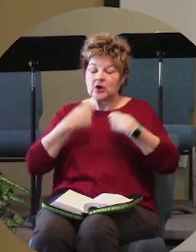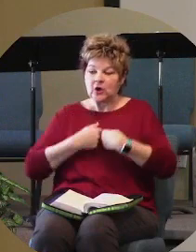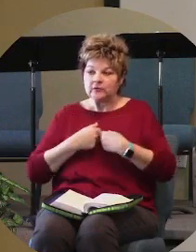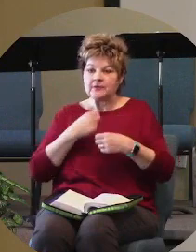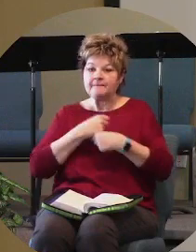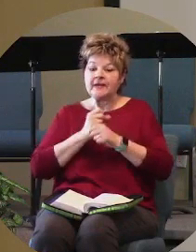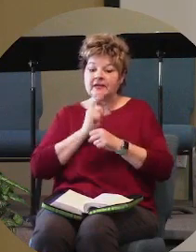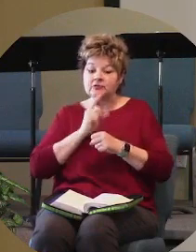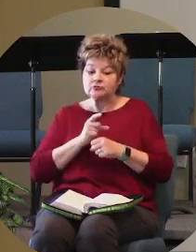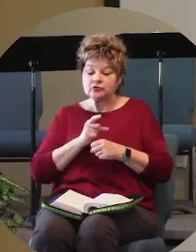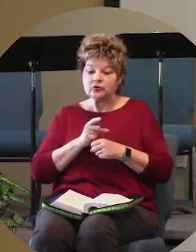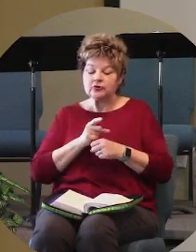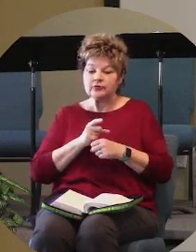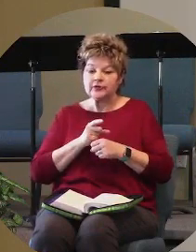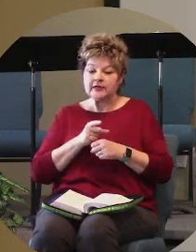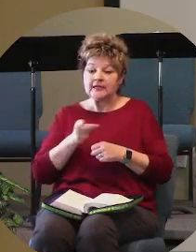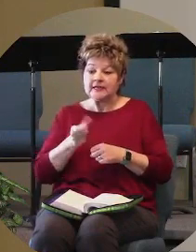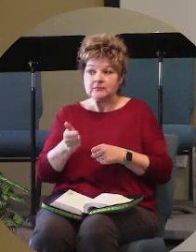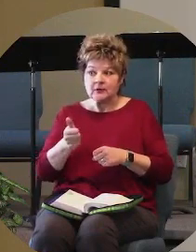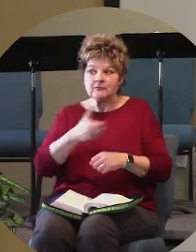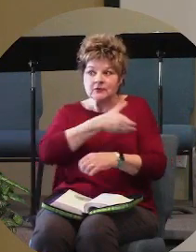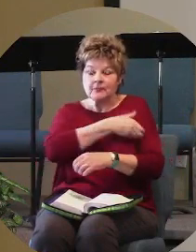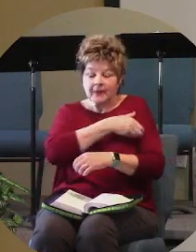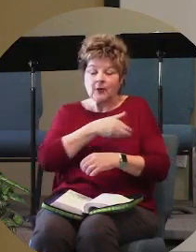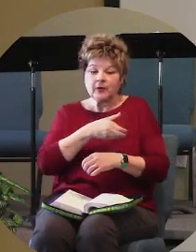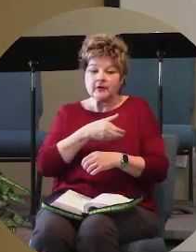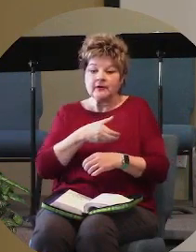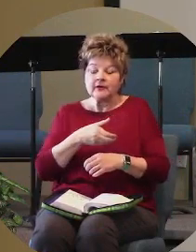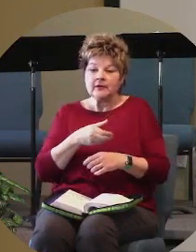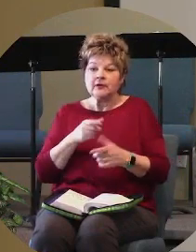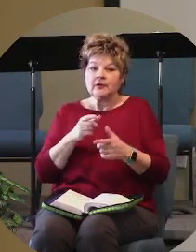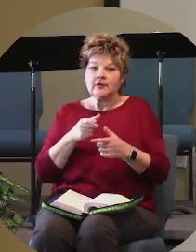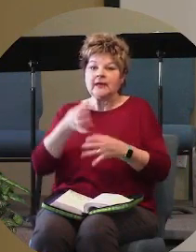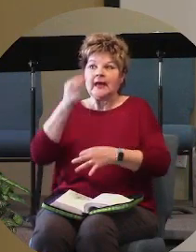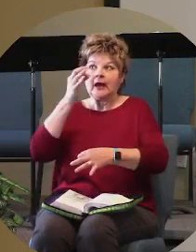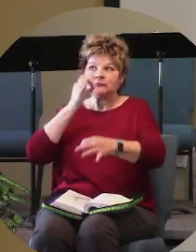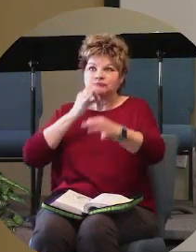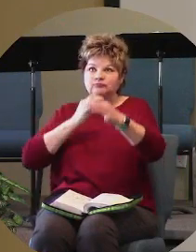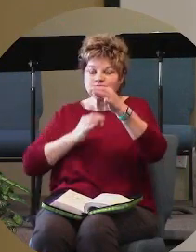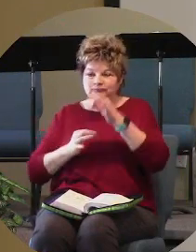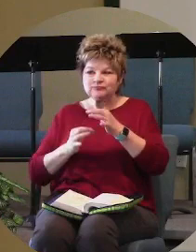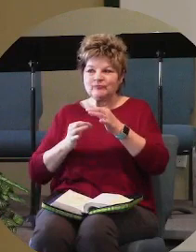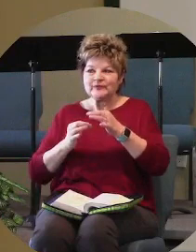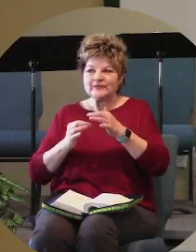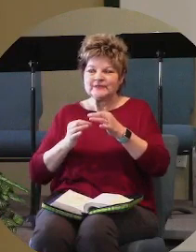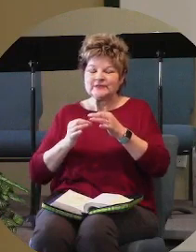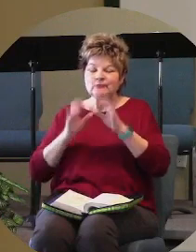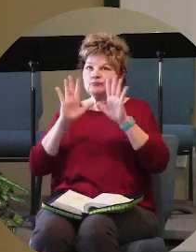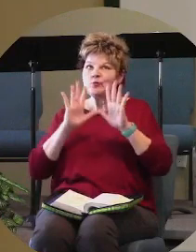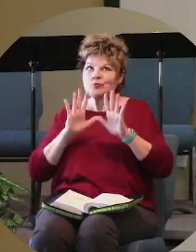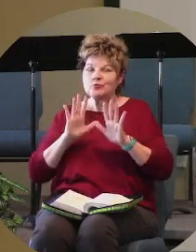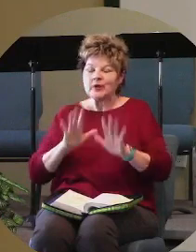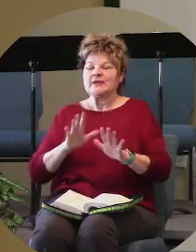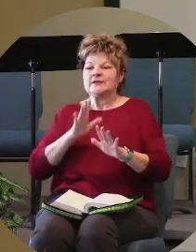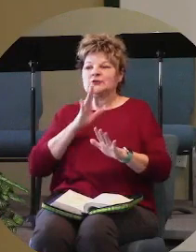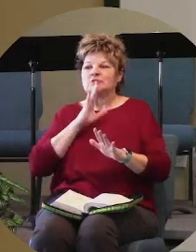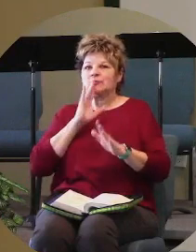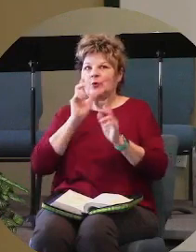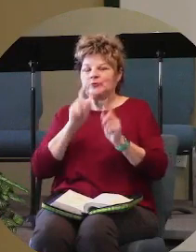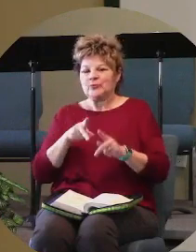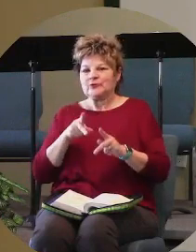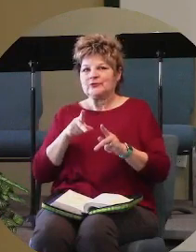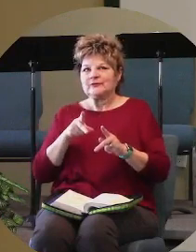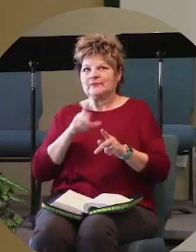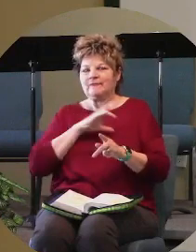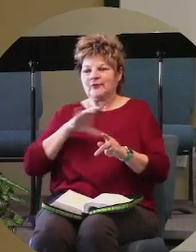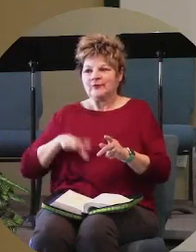that he was the power, to being probably the greatest human spokesperson for Christ the world has